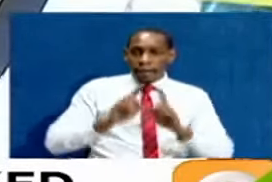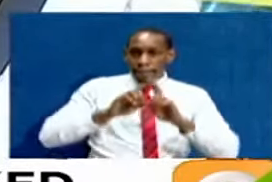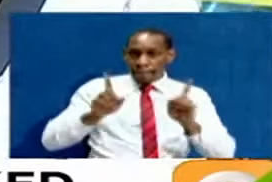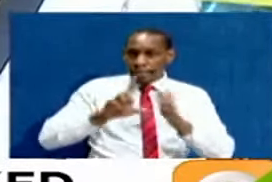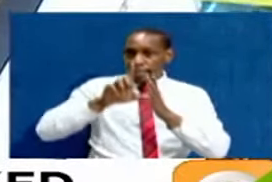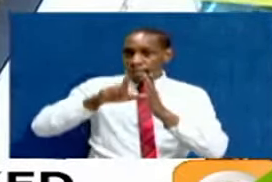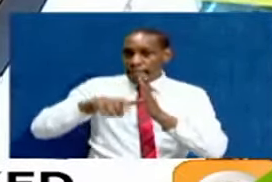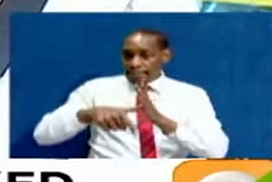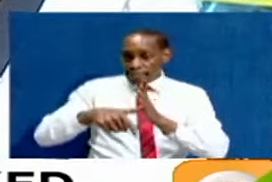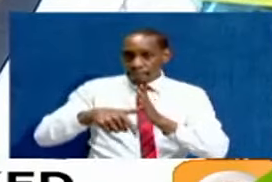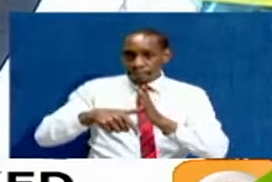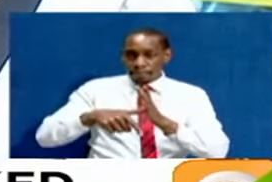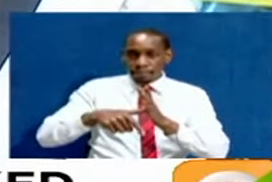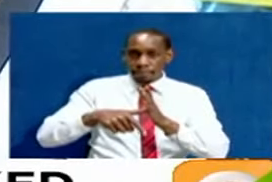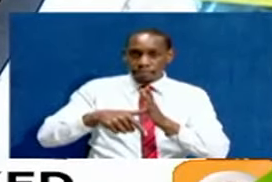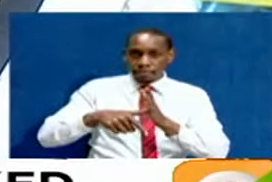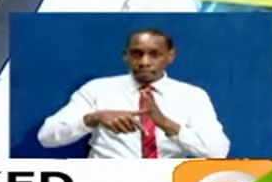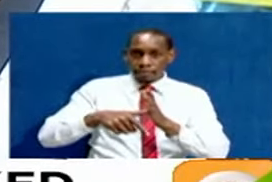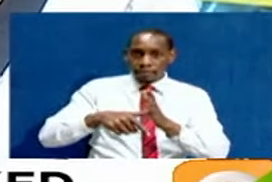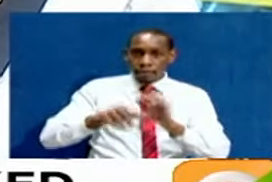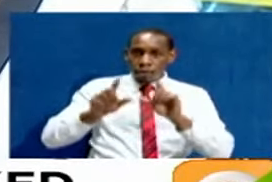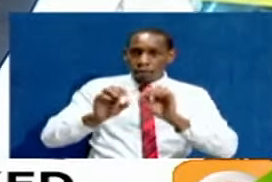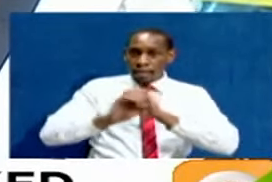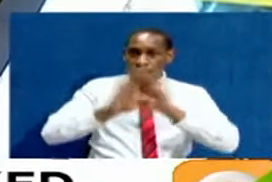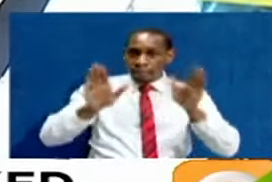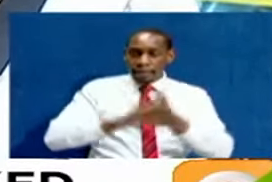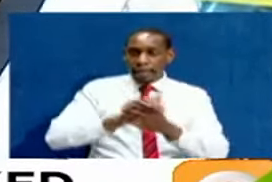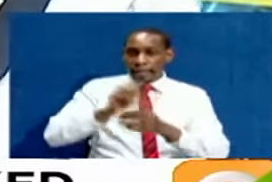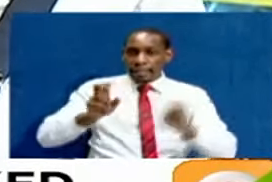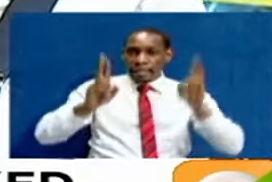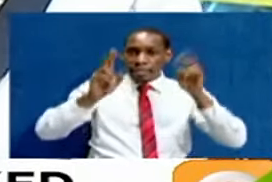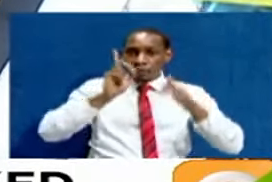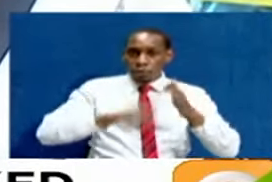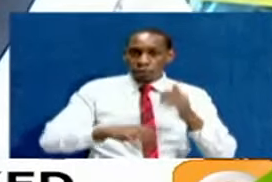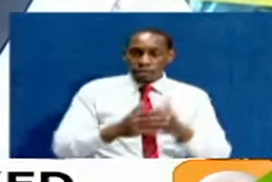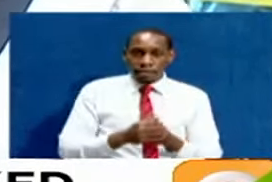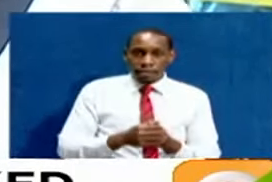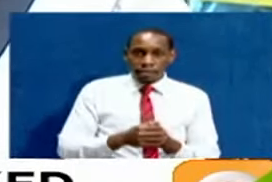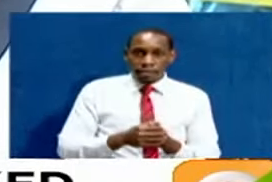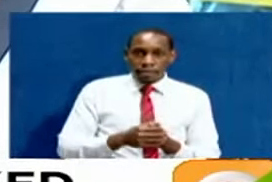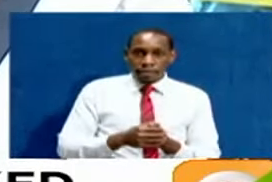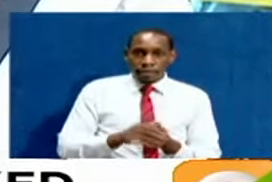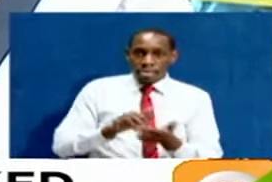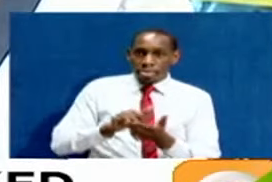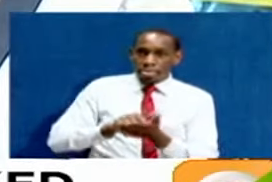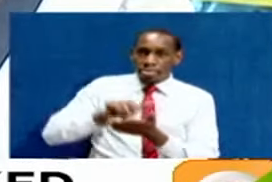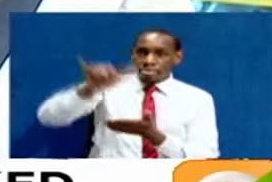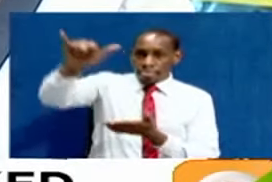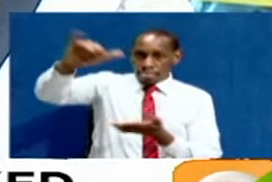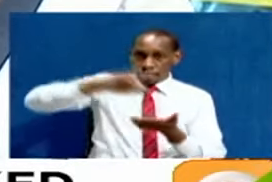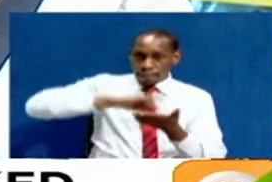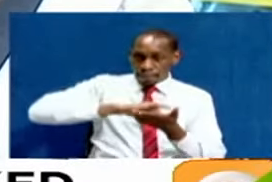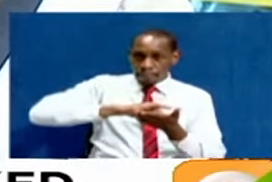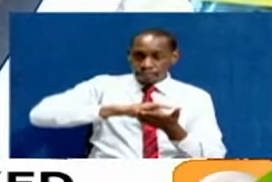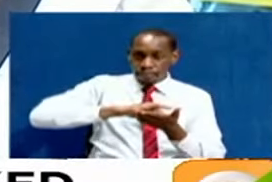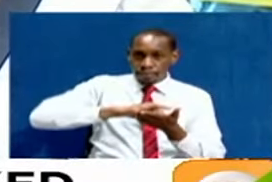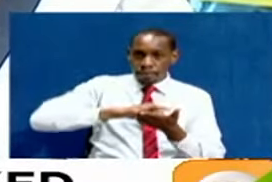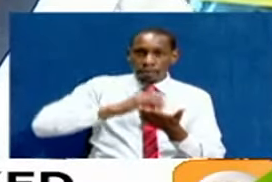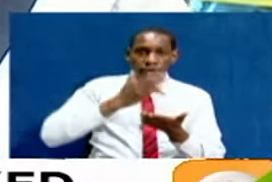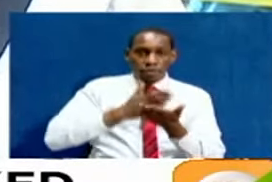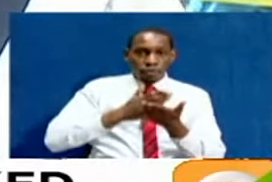then later on, that was clarified. Then there was the other thing of, I think, flights and all of those things. Quite